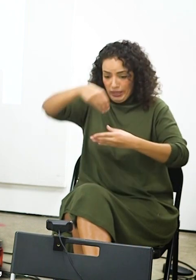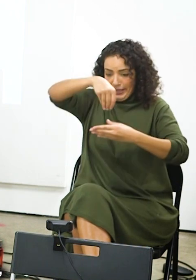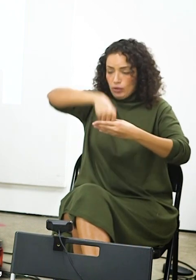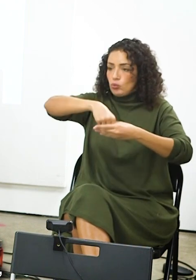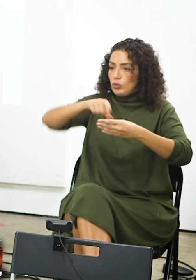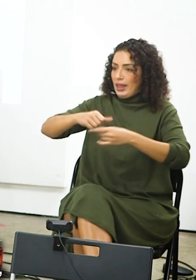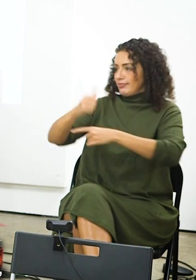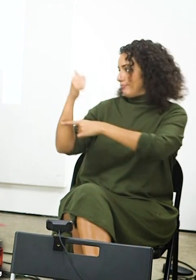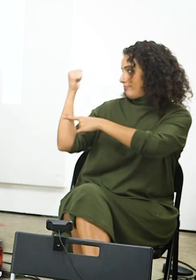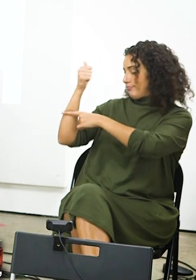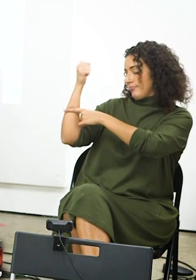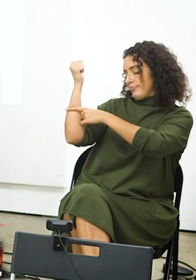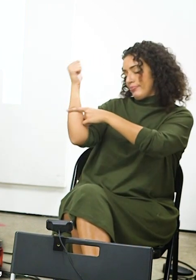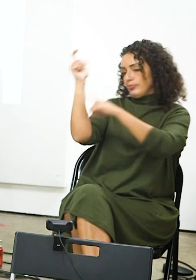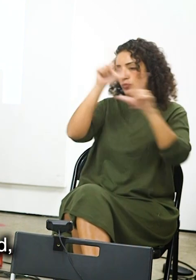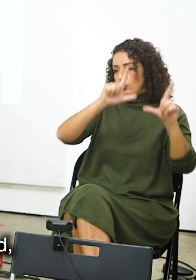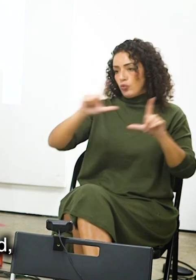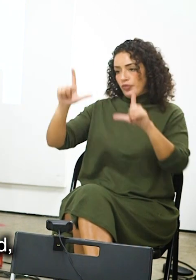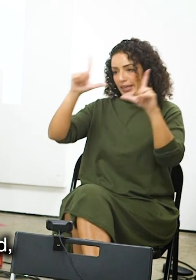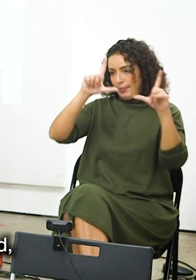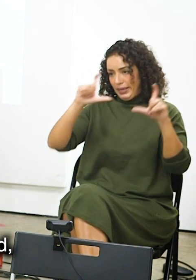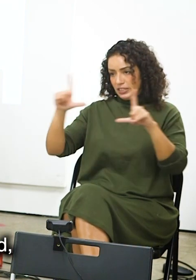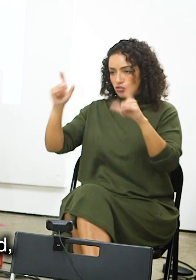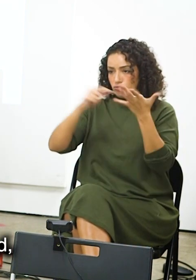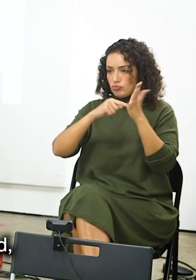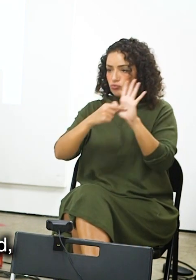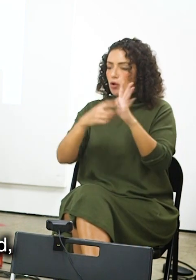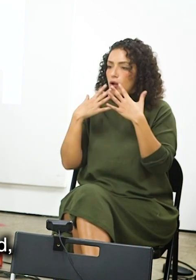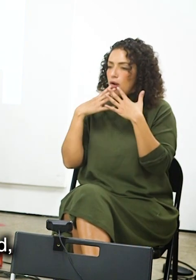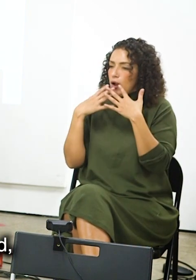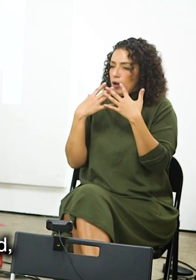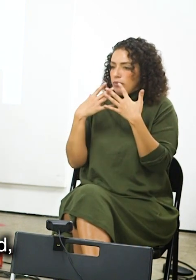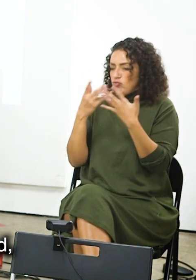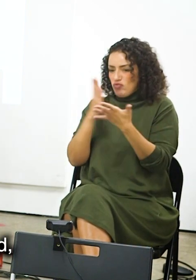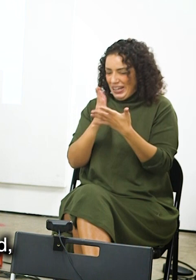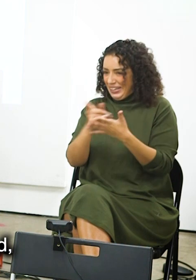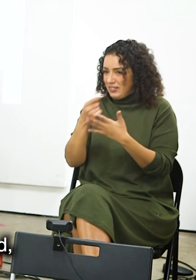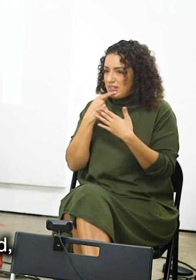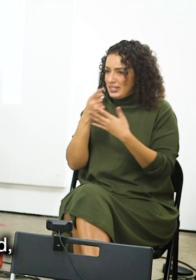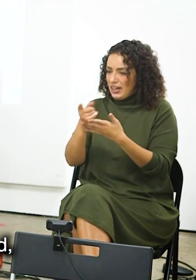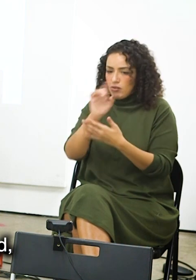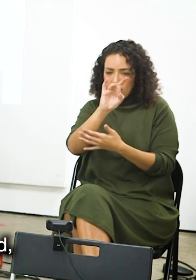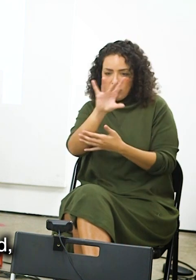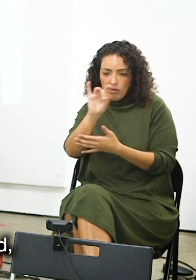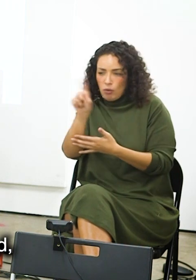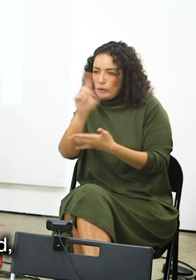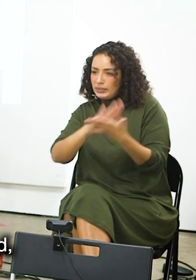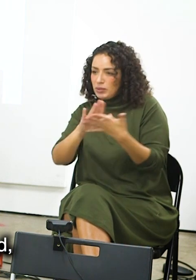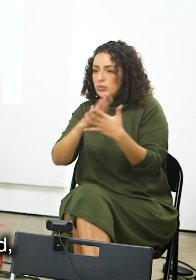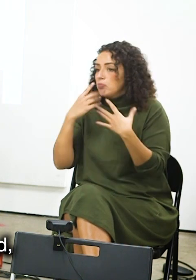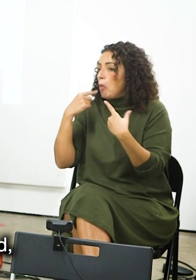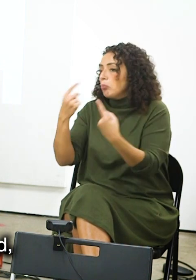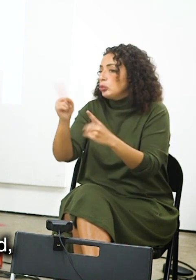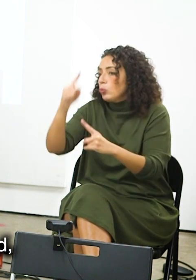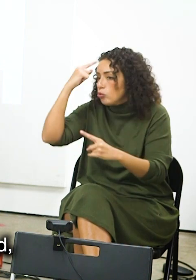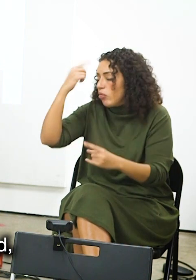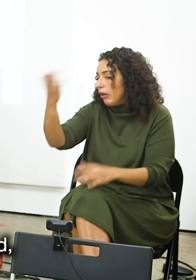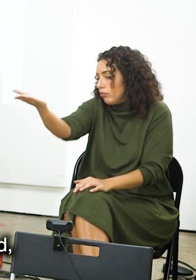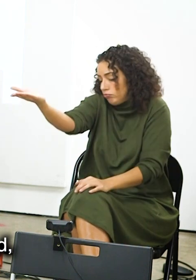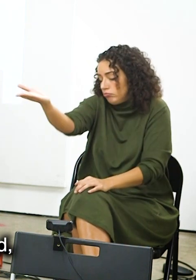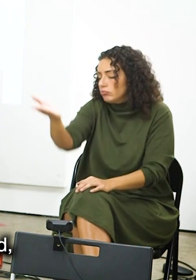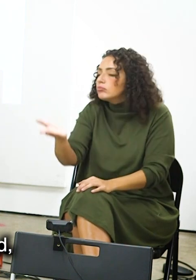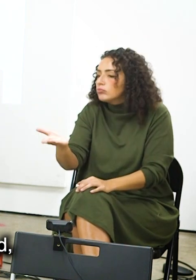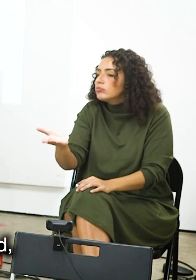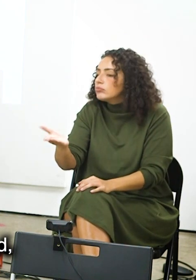the moving image, and show like it's up to you what you think is being played, and also the